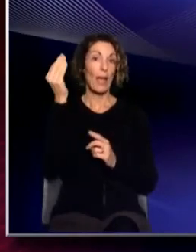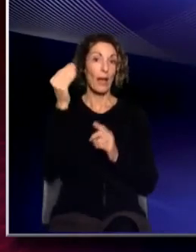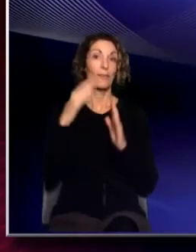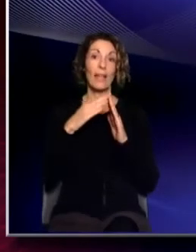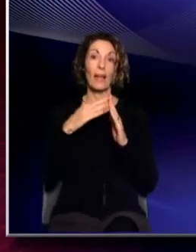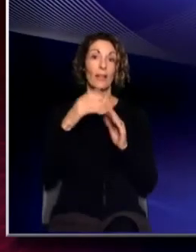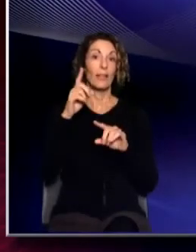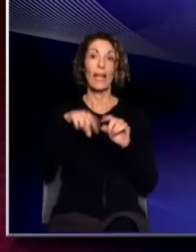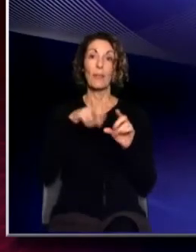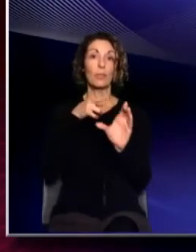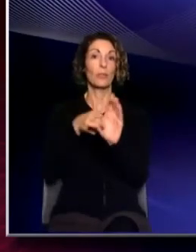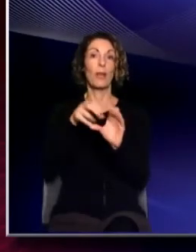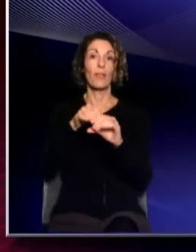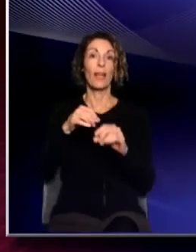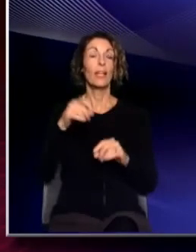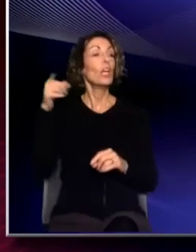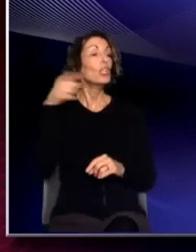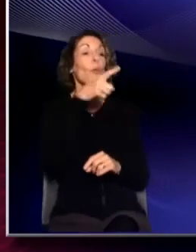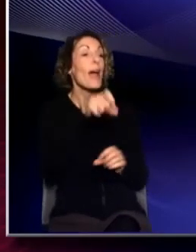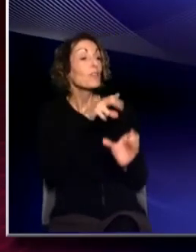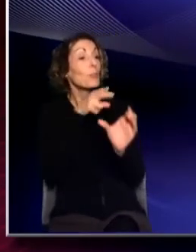able to participate. You have to participate remotely.